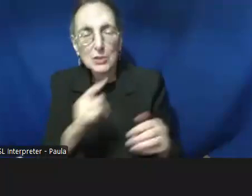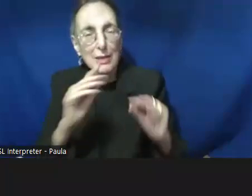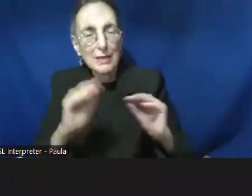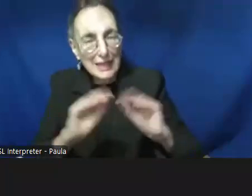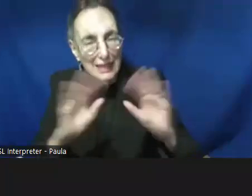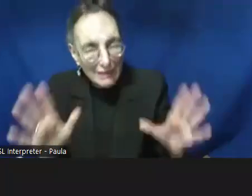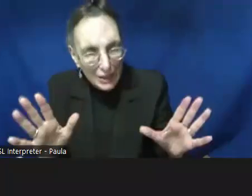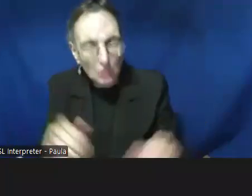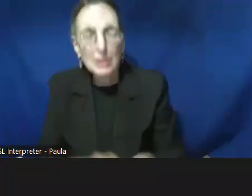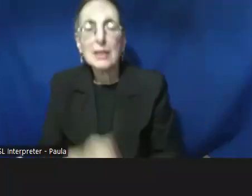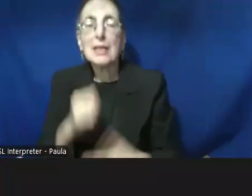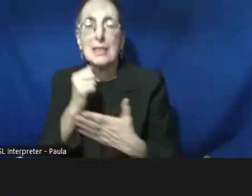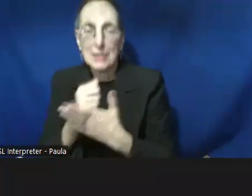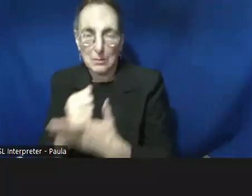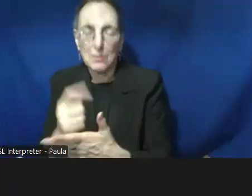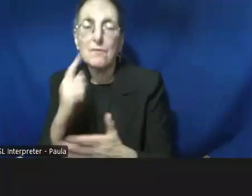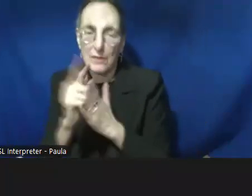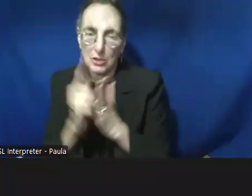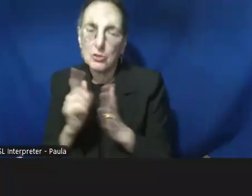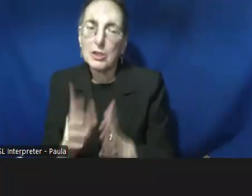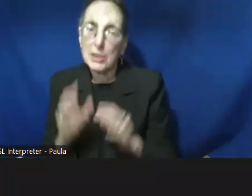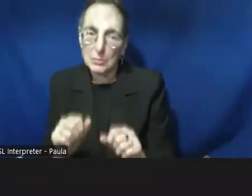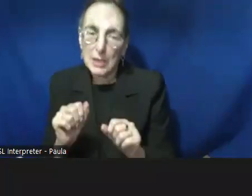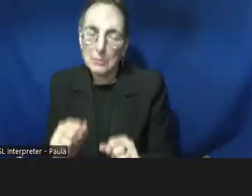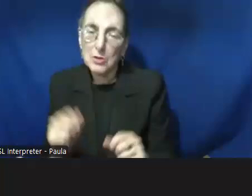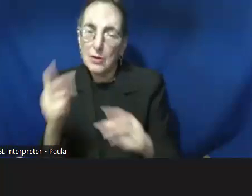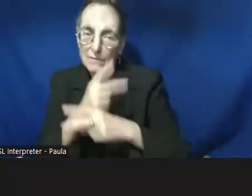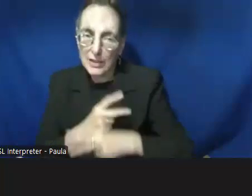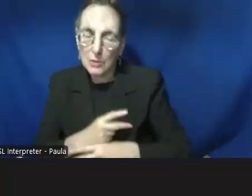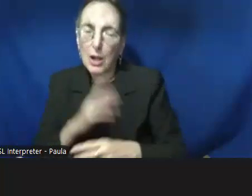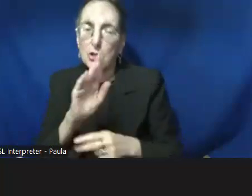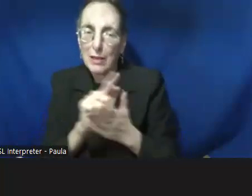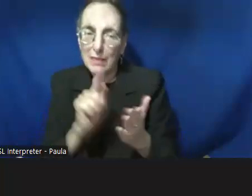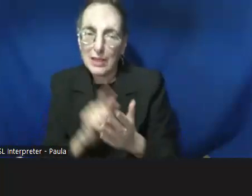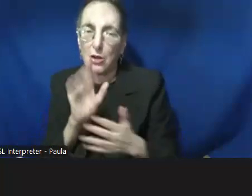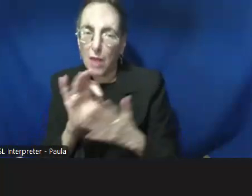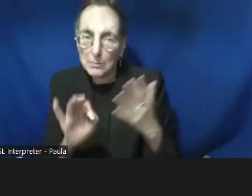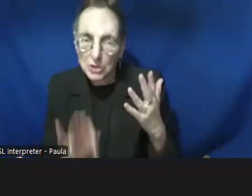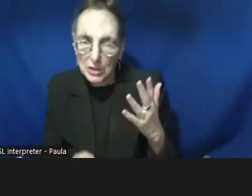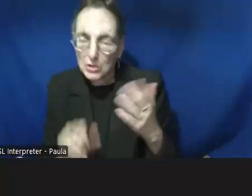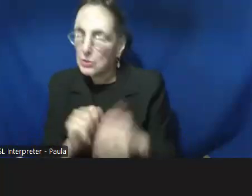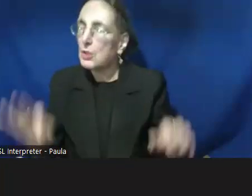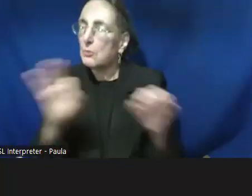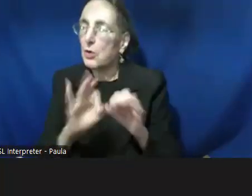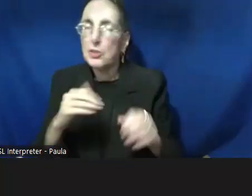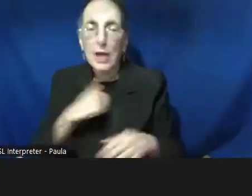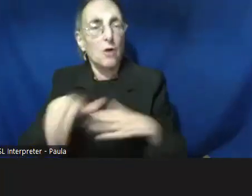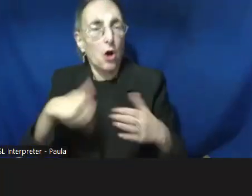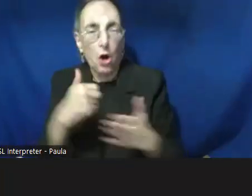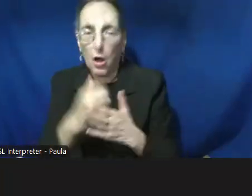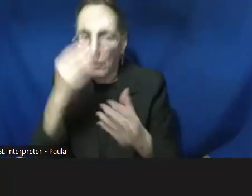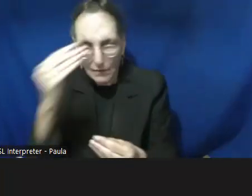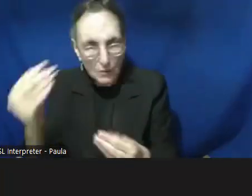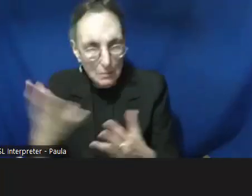it's helpful to the attorney to be able to work out what the legal options are. So having all the information, saving notices that you